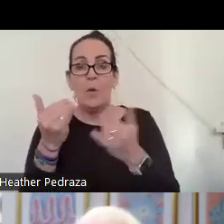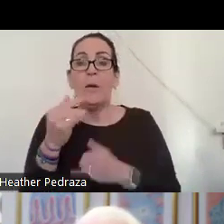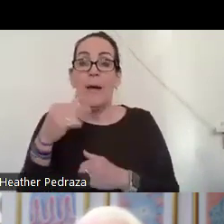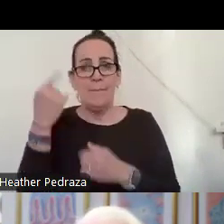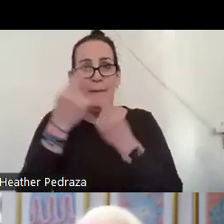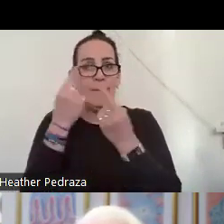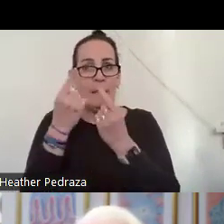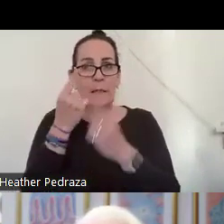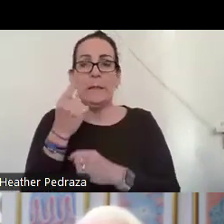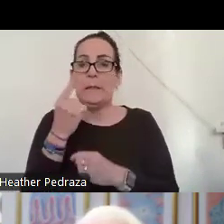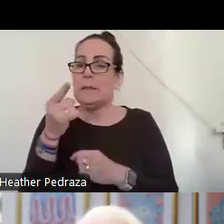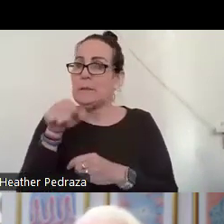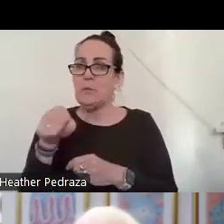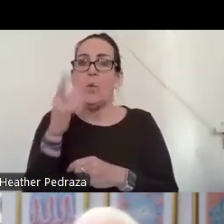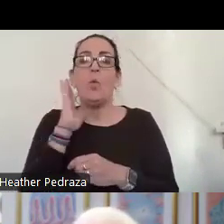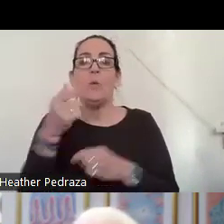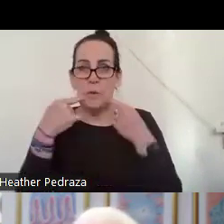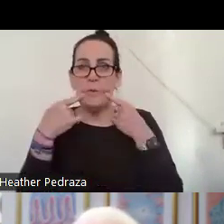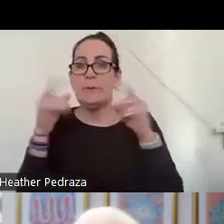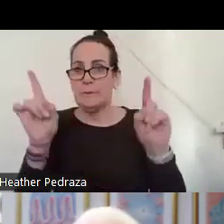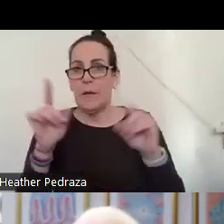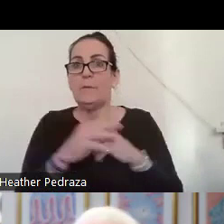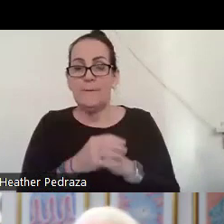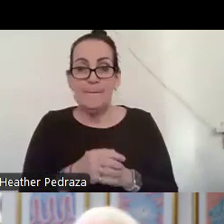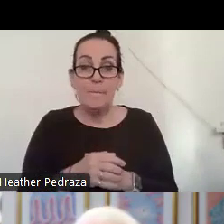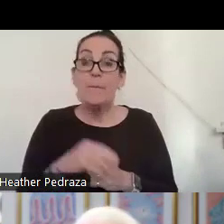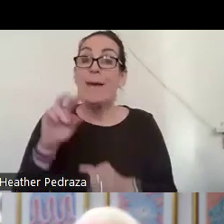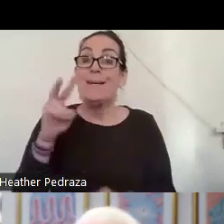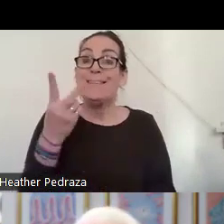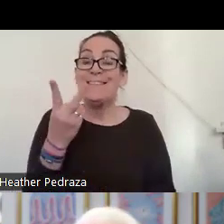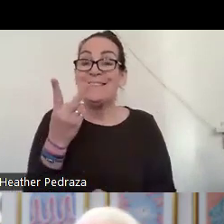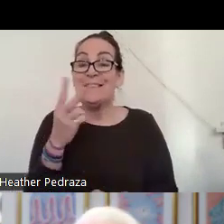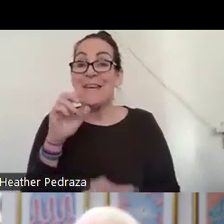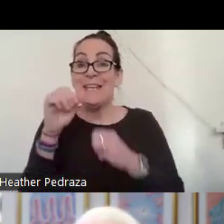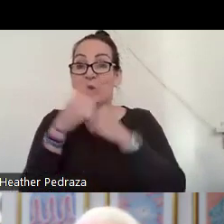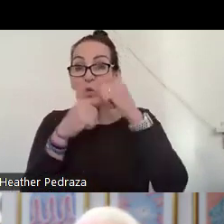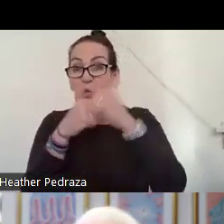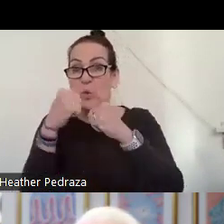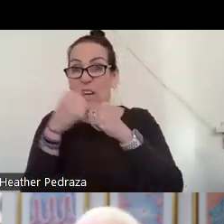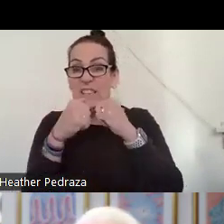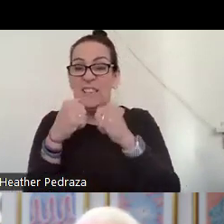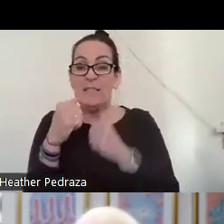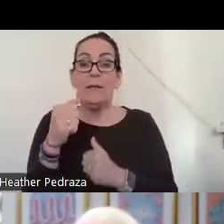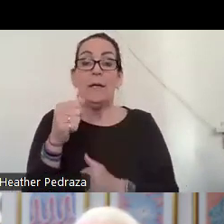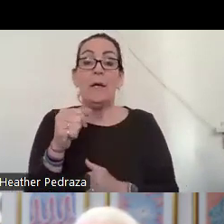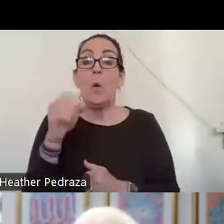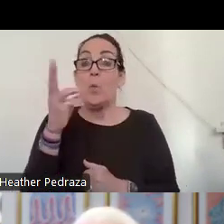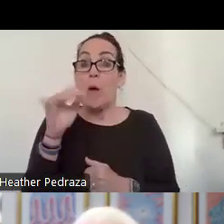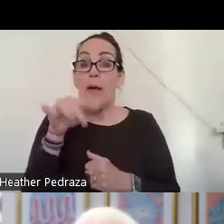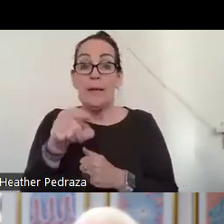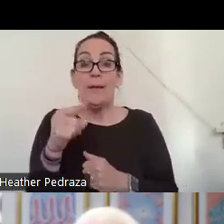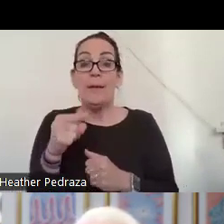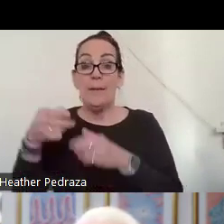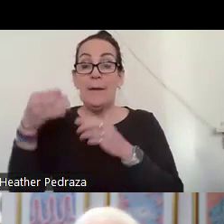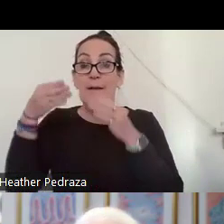very promising. A second strategy targets the production of A beta itself, those